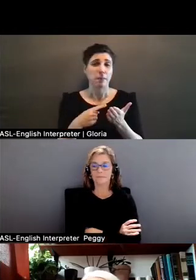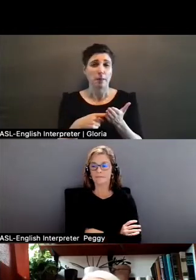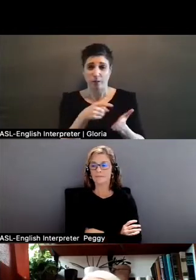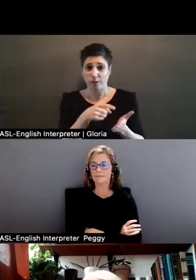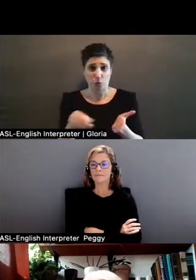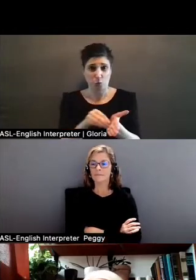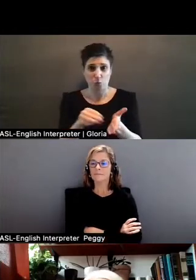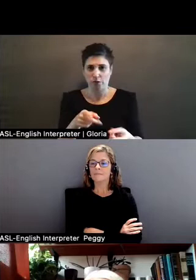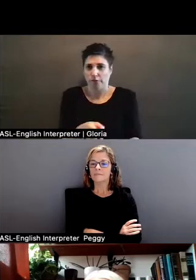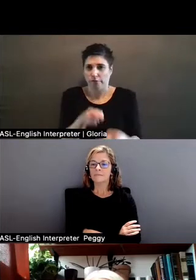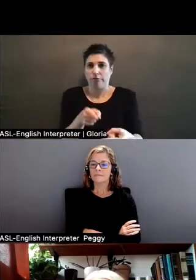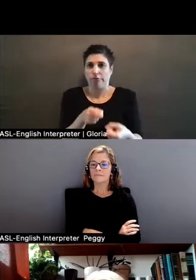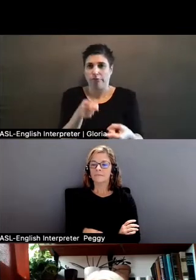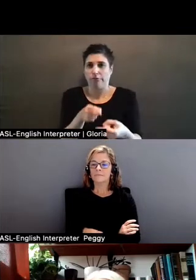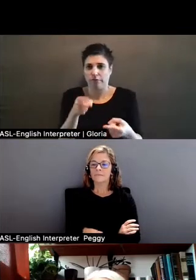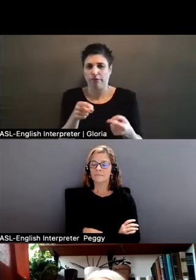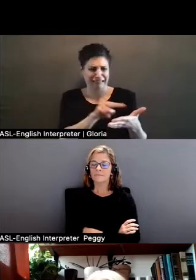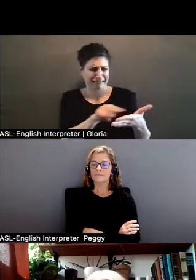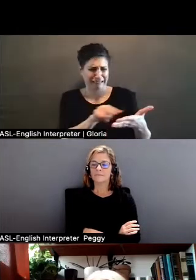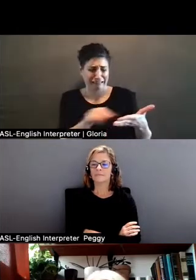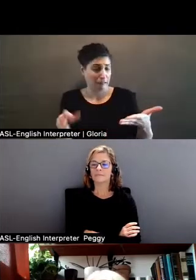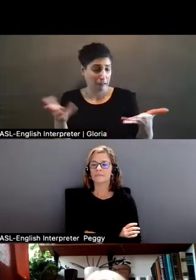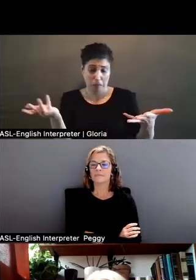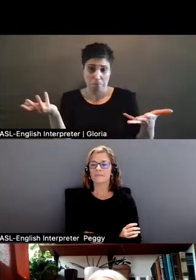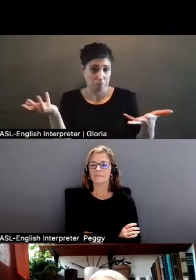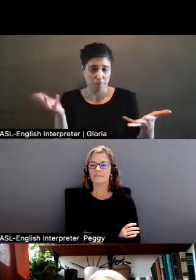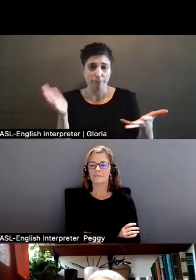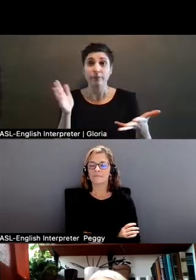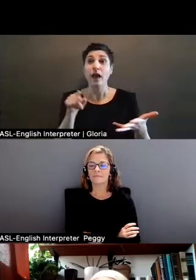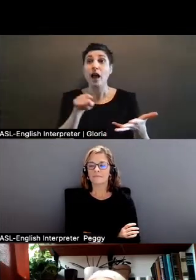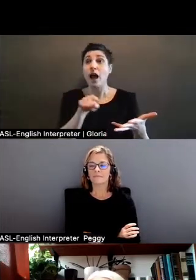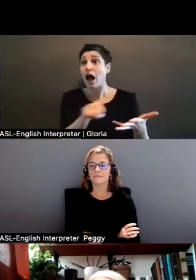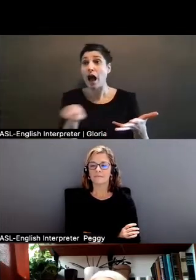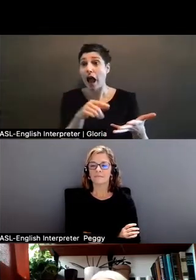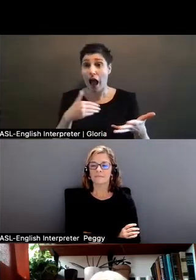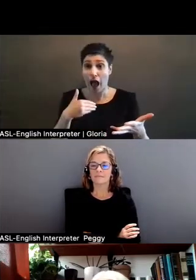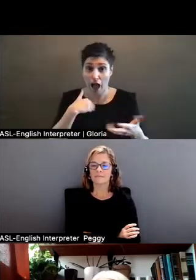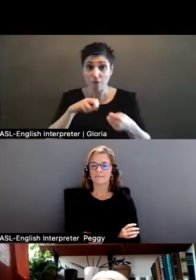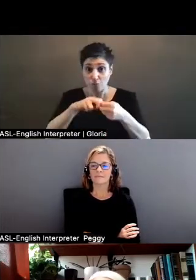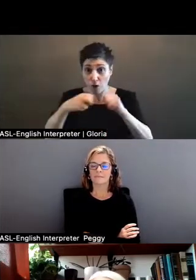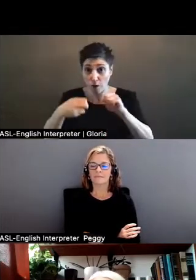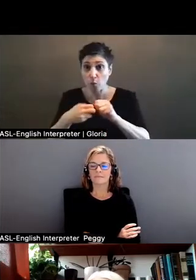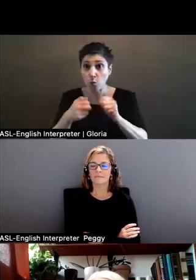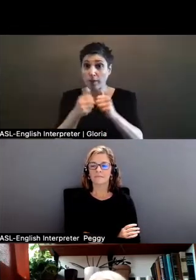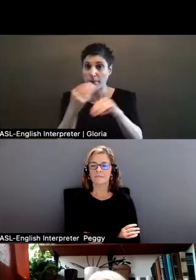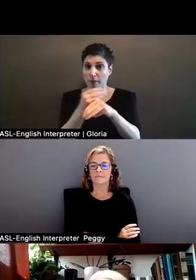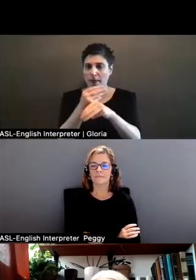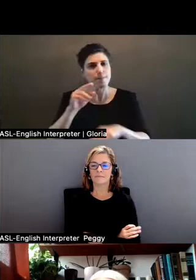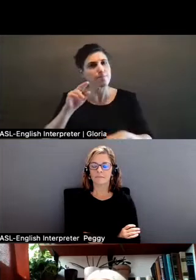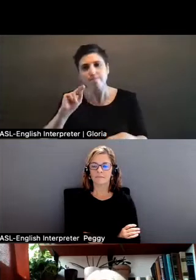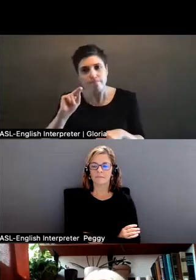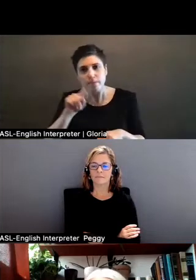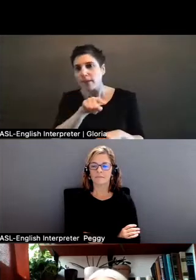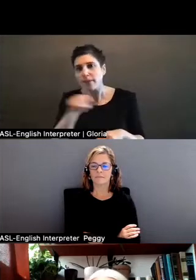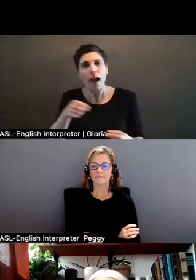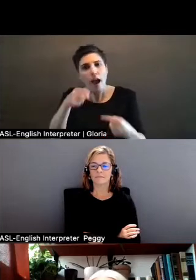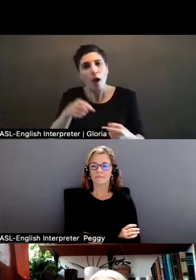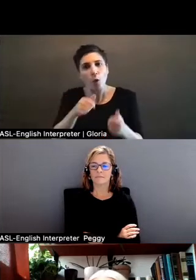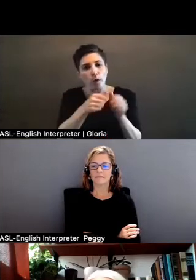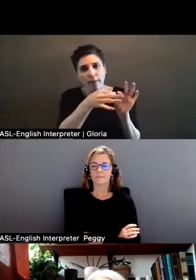difficulty, it's not necessarily with the math, but with the language that's used with